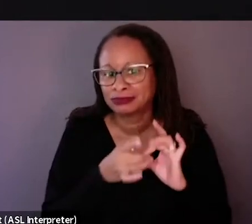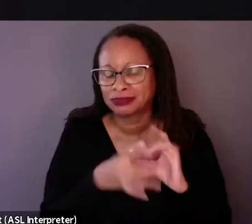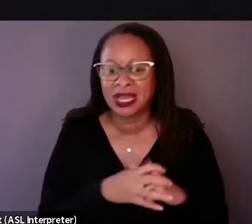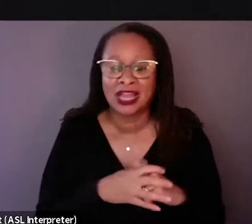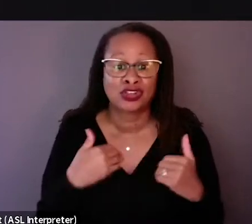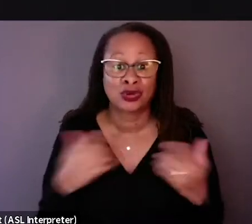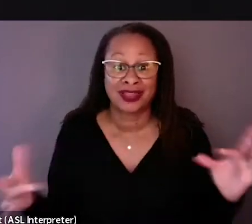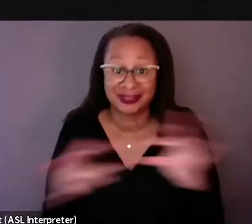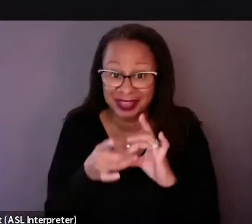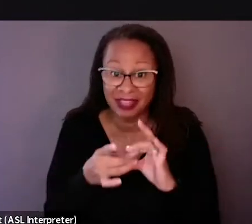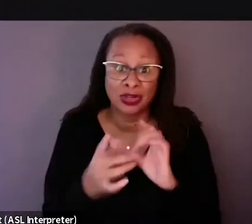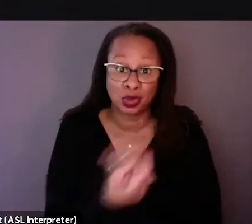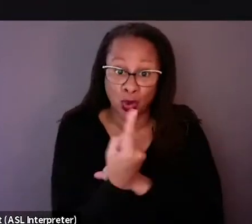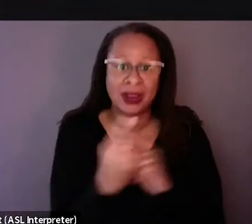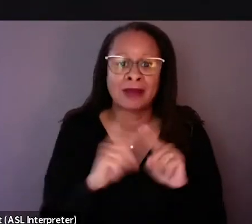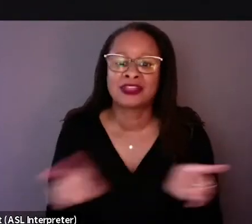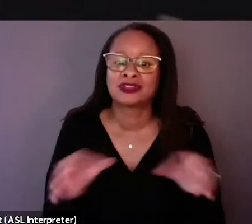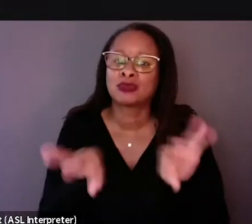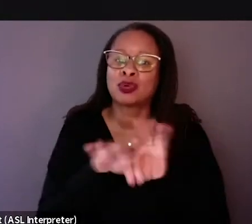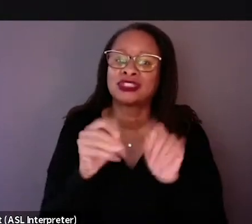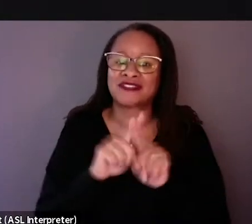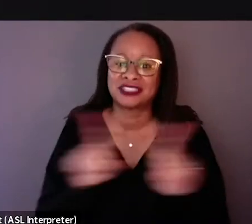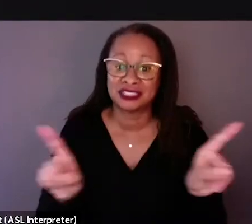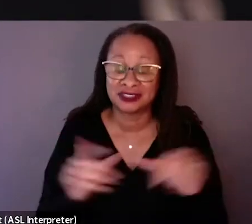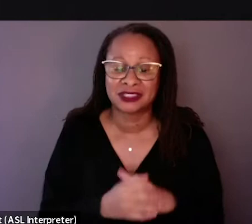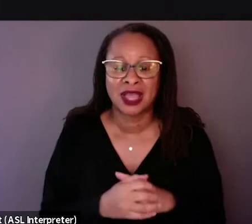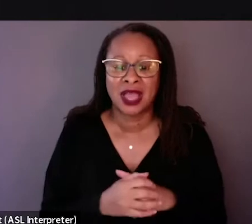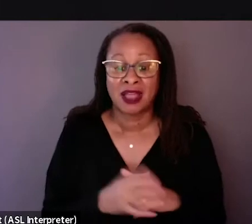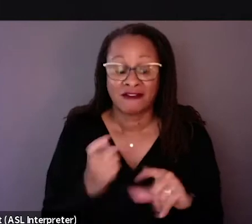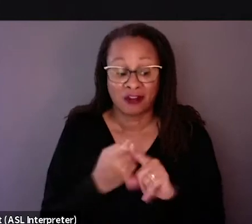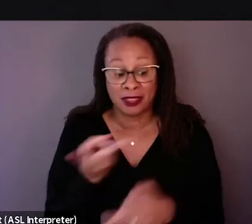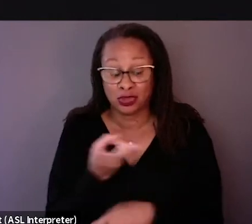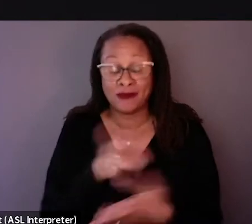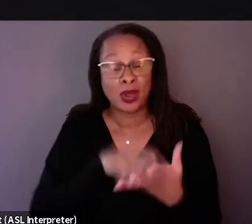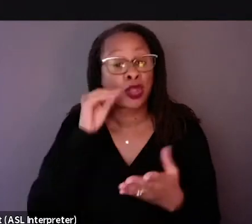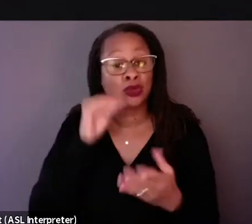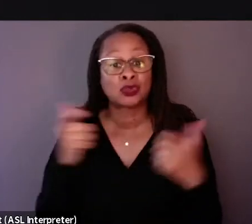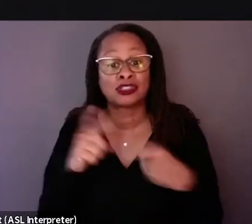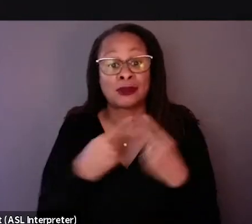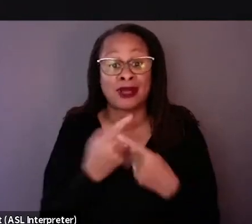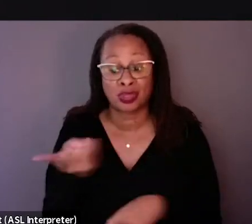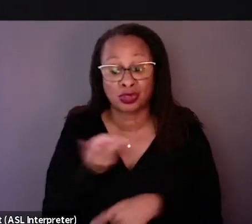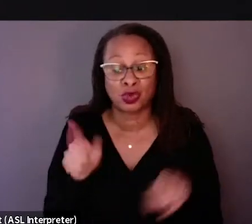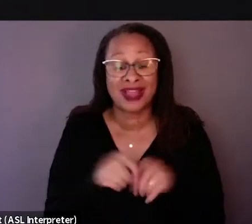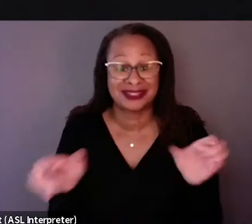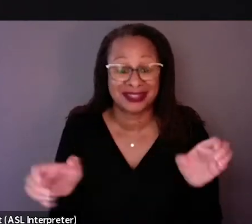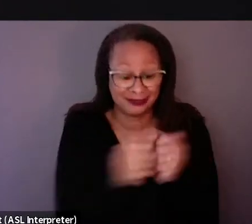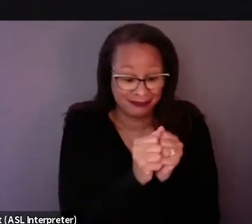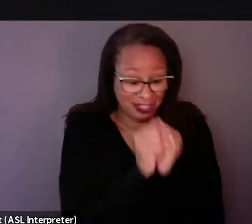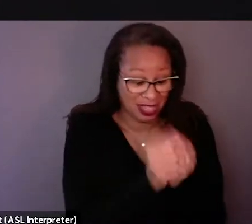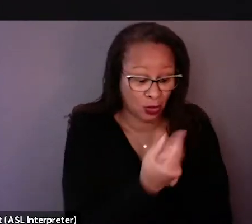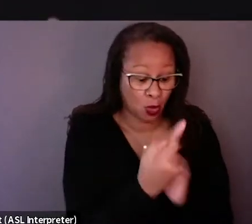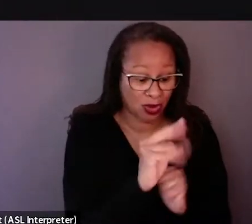of differentiation. And I think for them, we learn so much about them as a unit through understanding them as different beings with